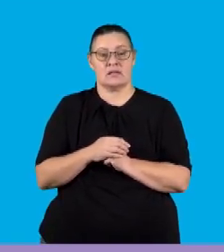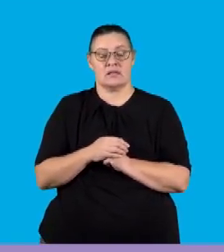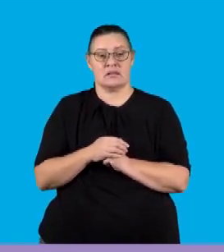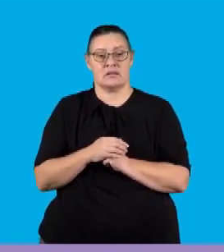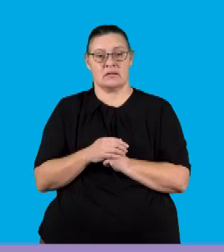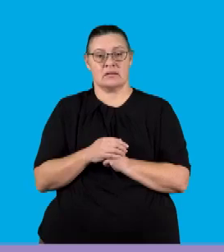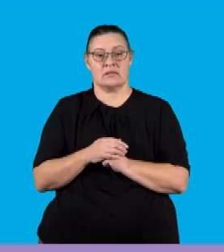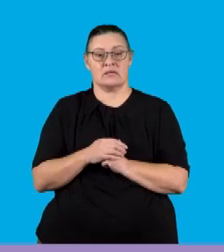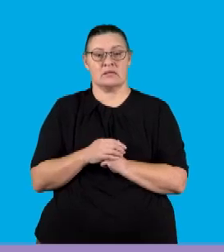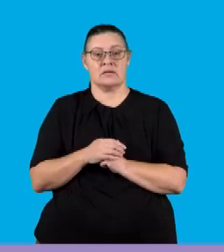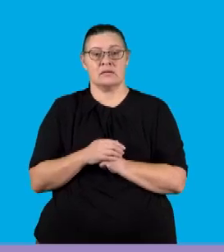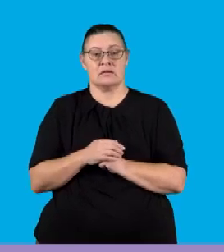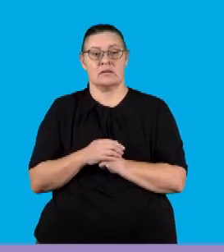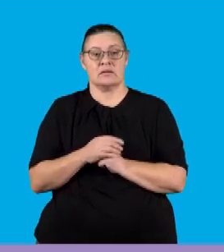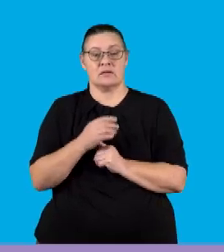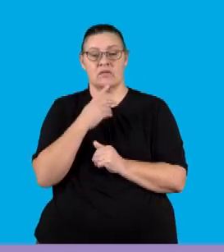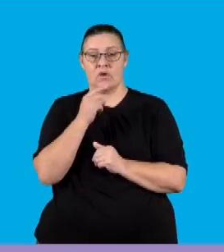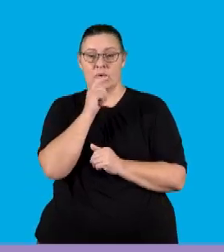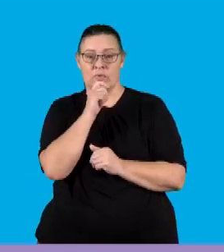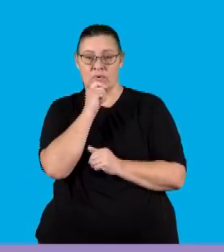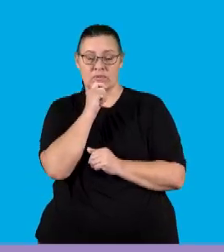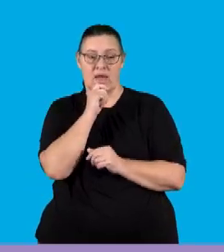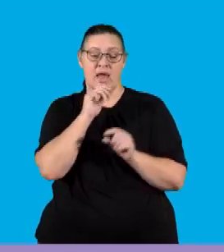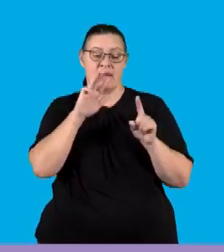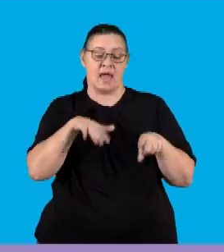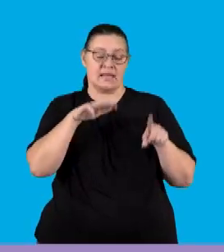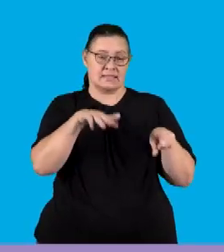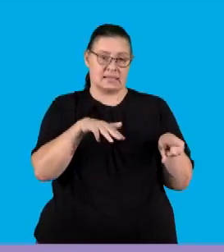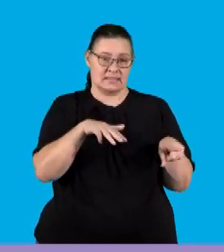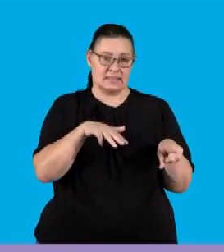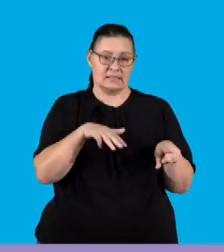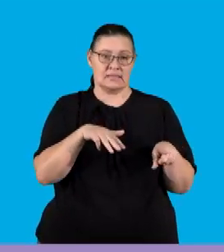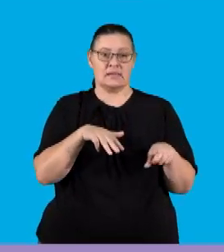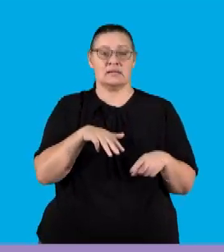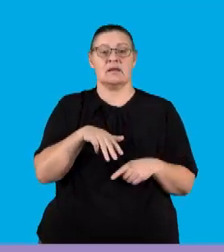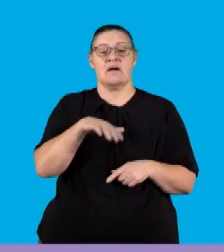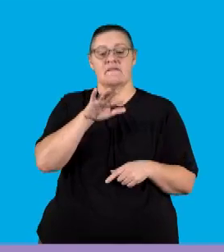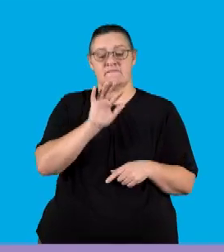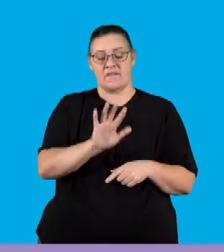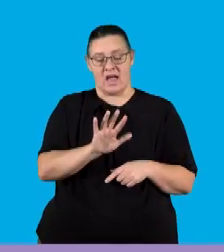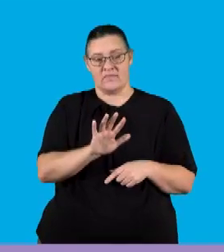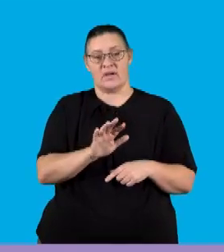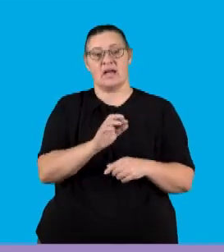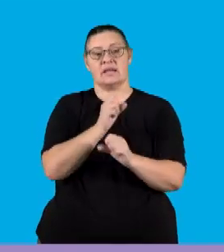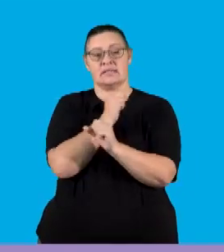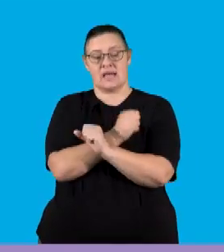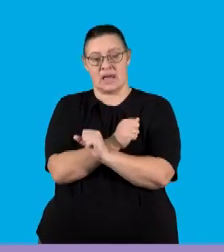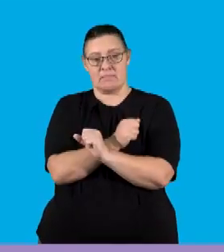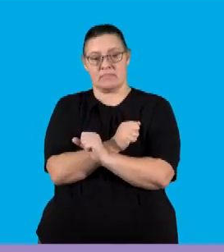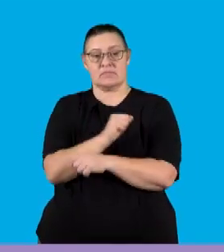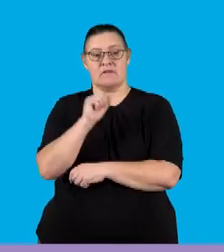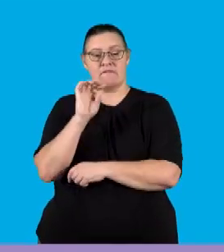of 19. So if we use 19 and we say 5 multiplied